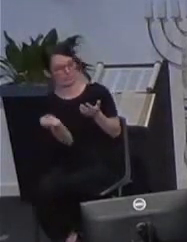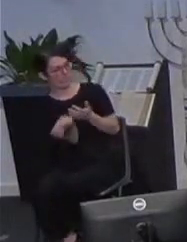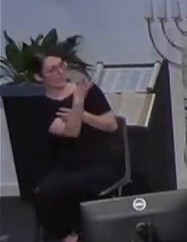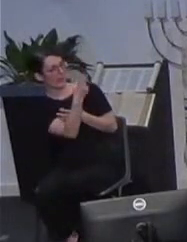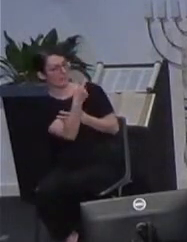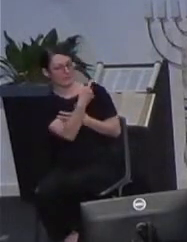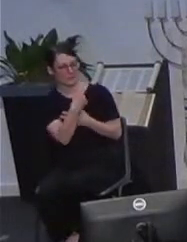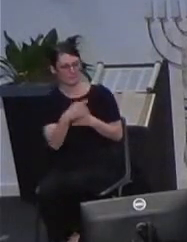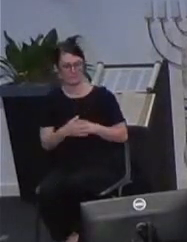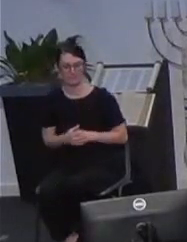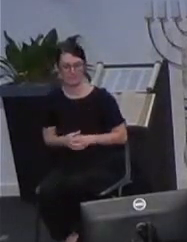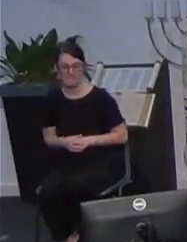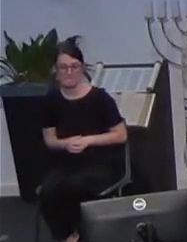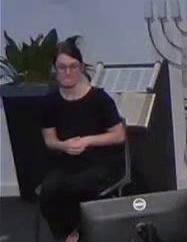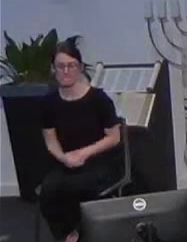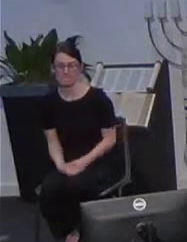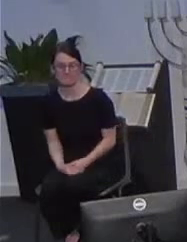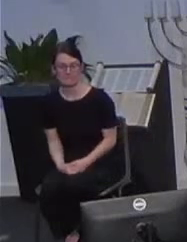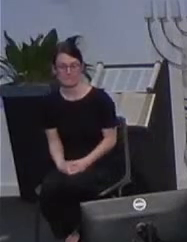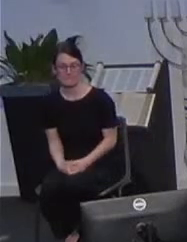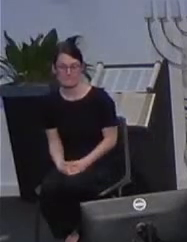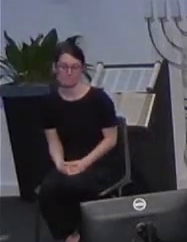order.